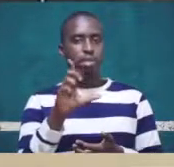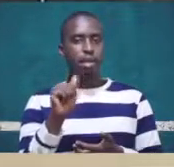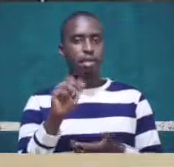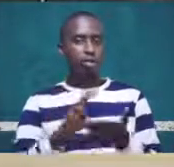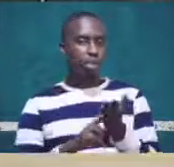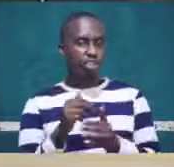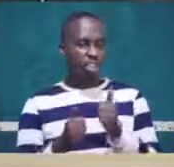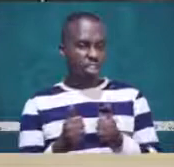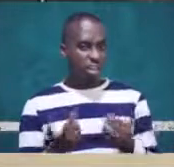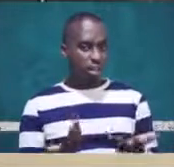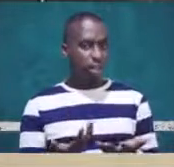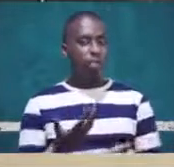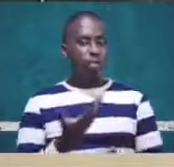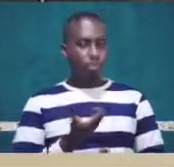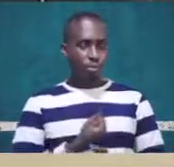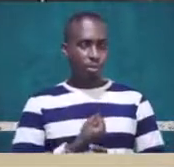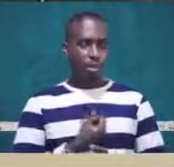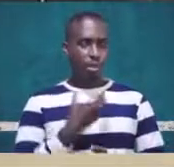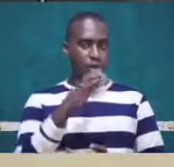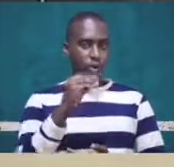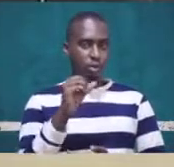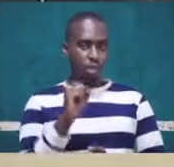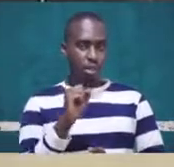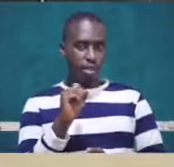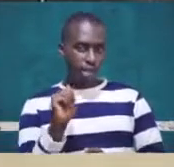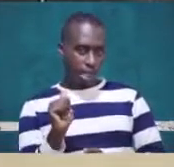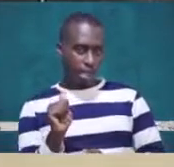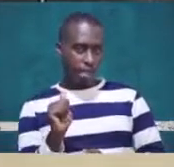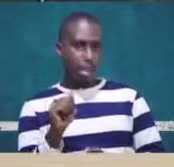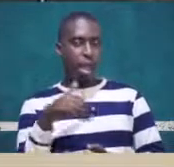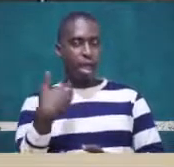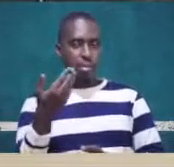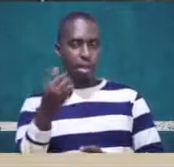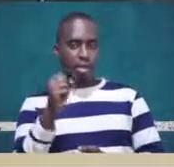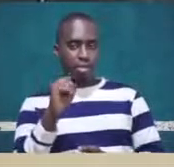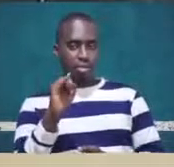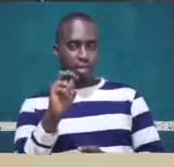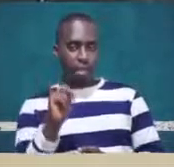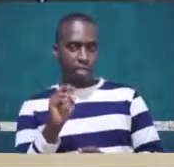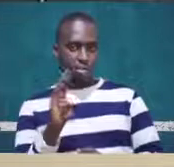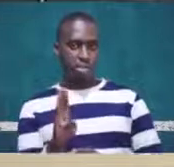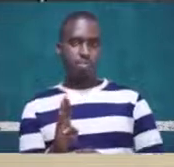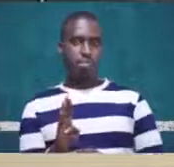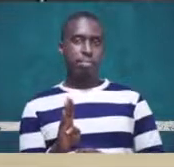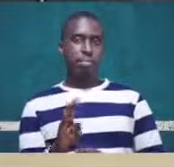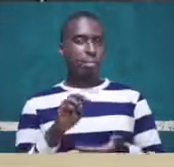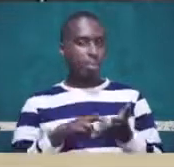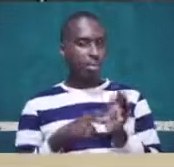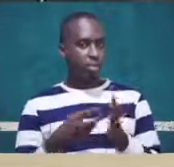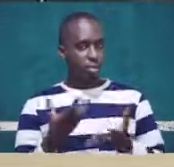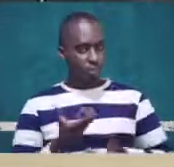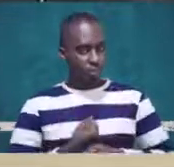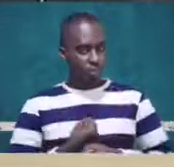integral? We have cosine A, then sine B. Means that you